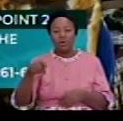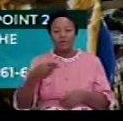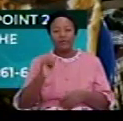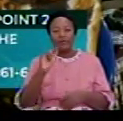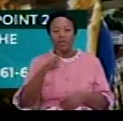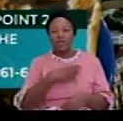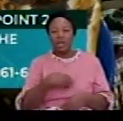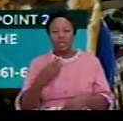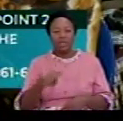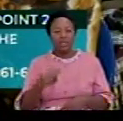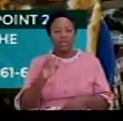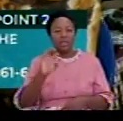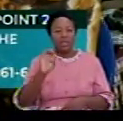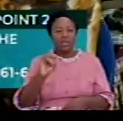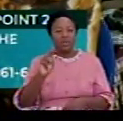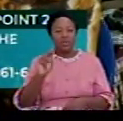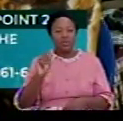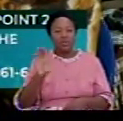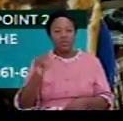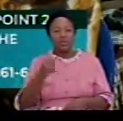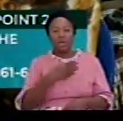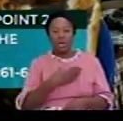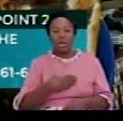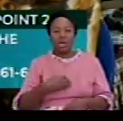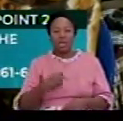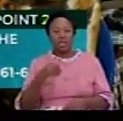baptized him.